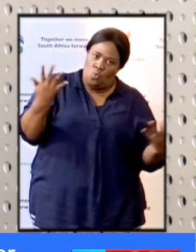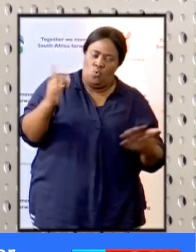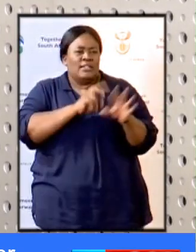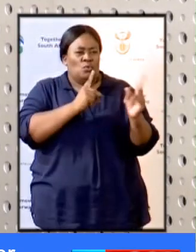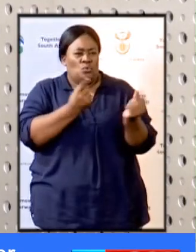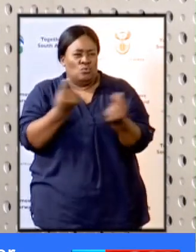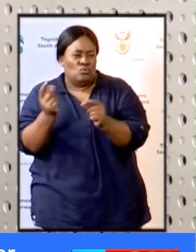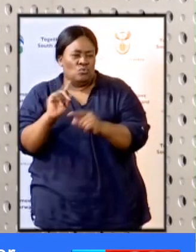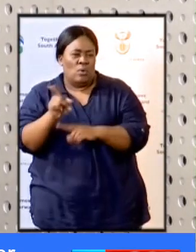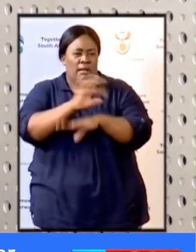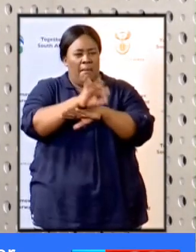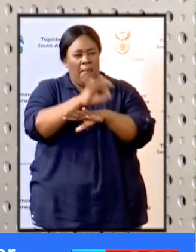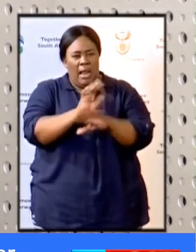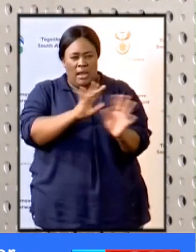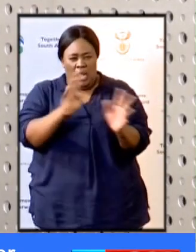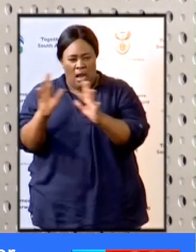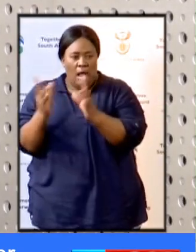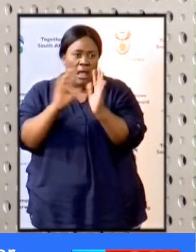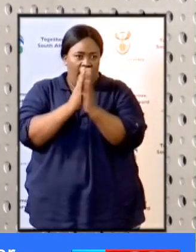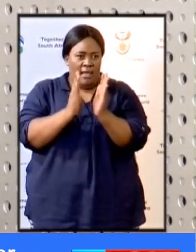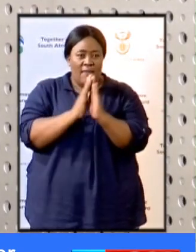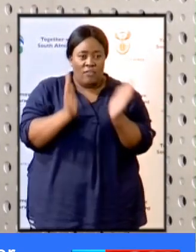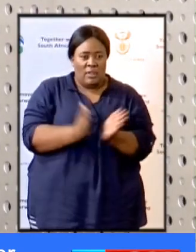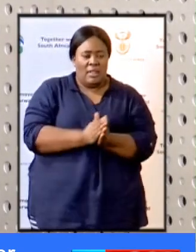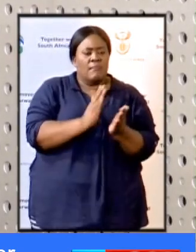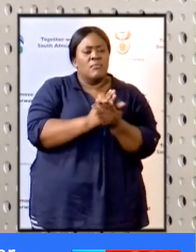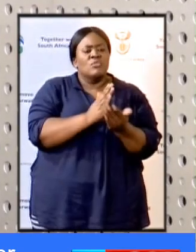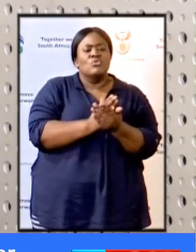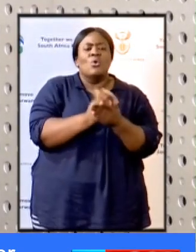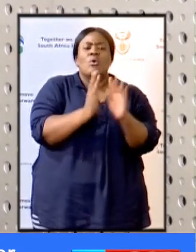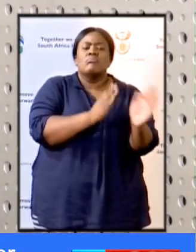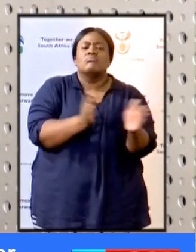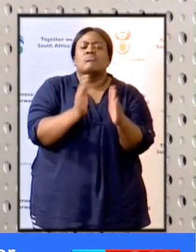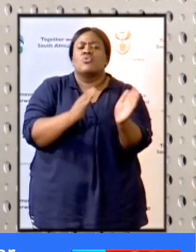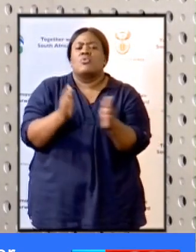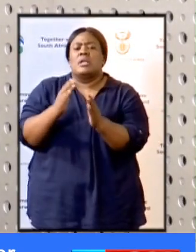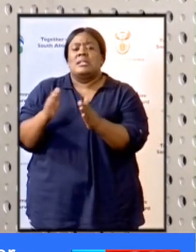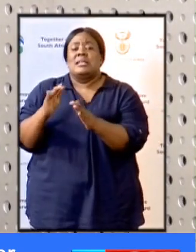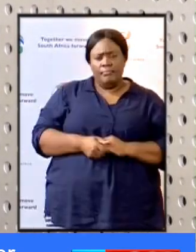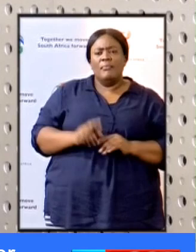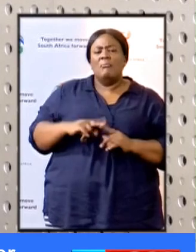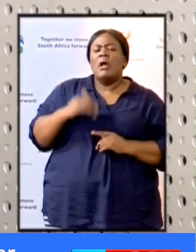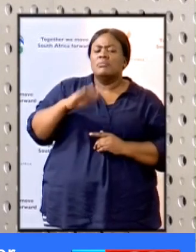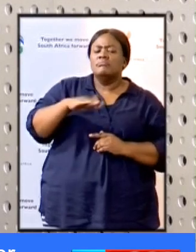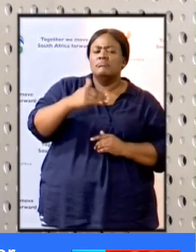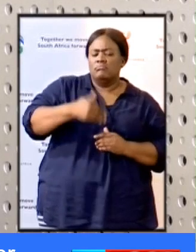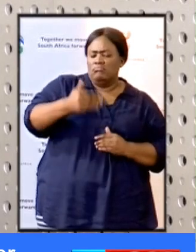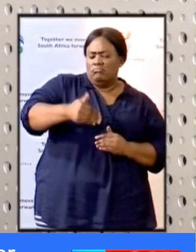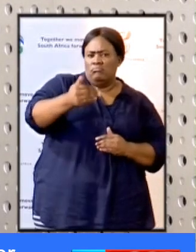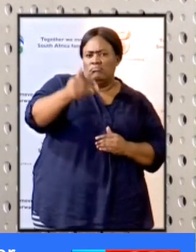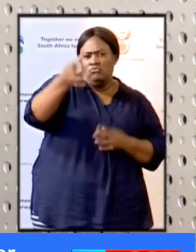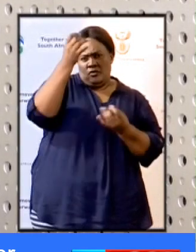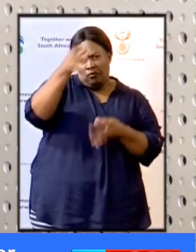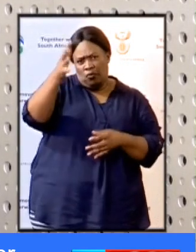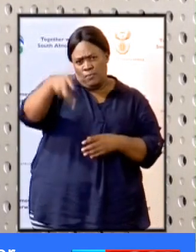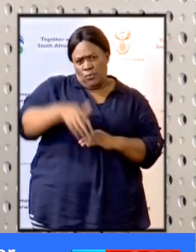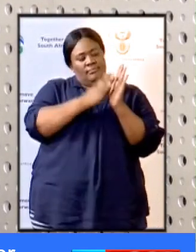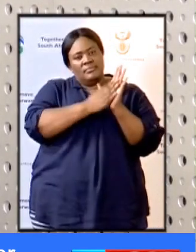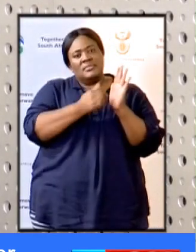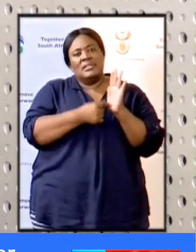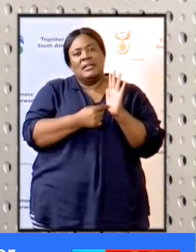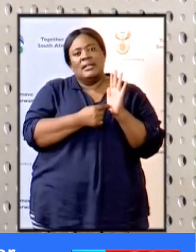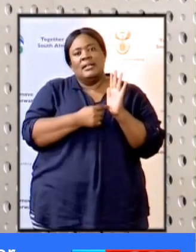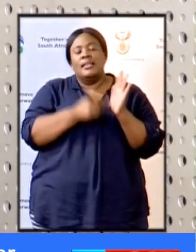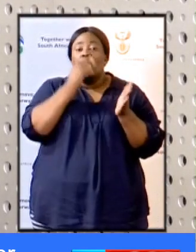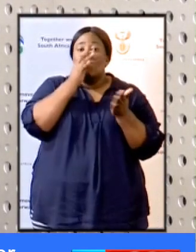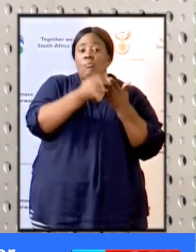to by law, as soon as there's approval communicated on an ongoing basis. Those are the